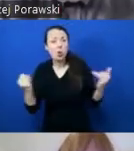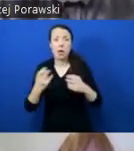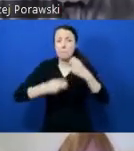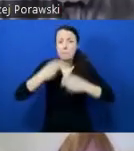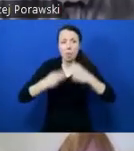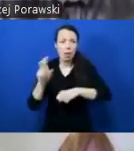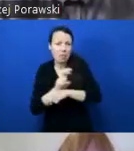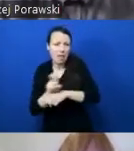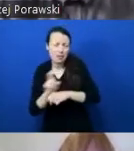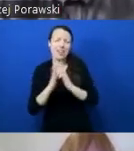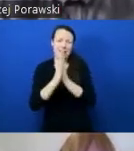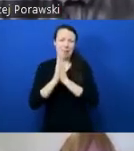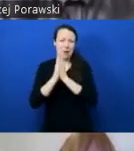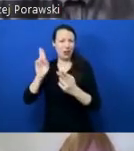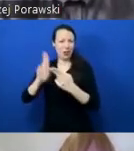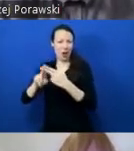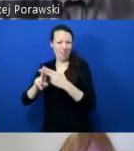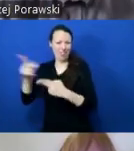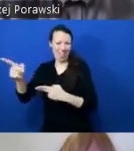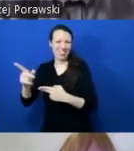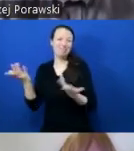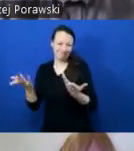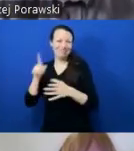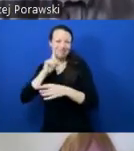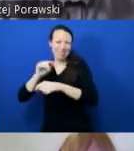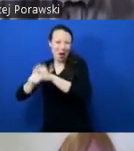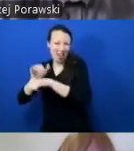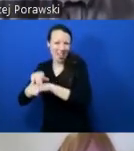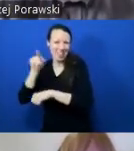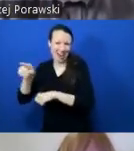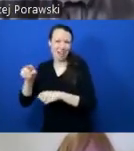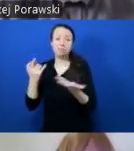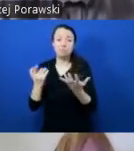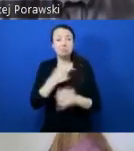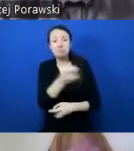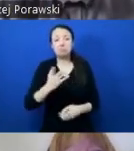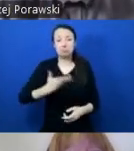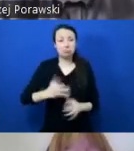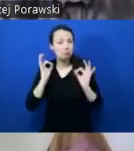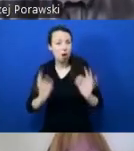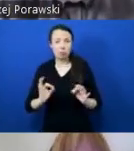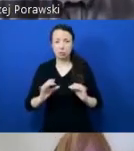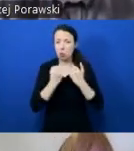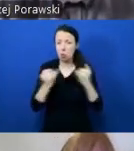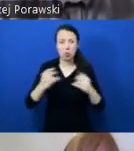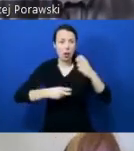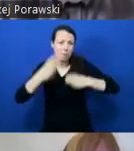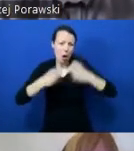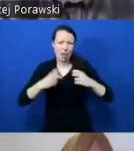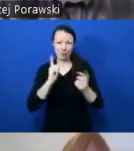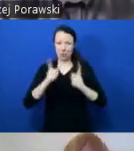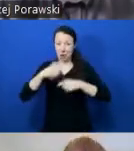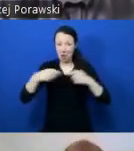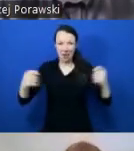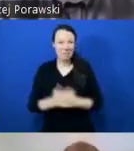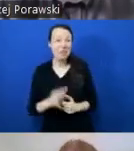any need, any problem, please contact our colleagues. You have their data here so that you can solve any problems that